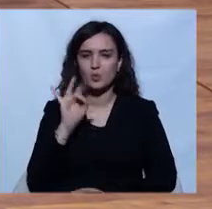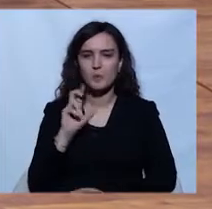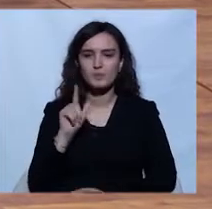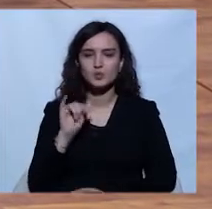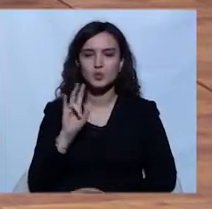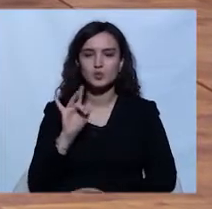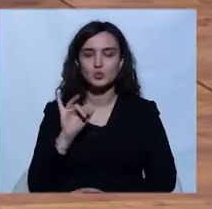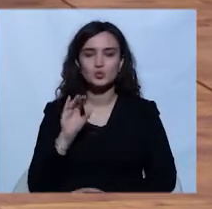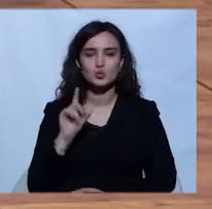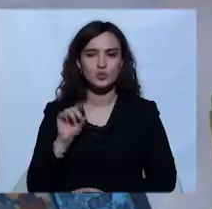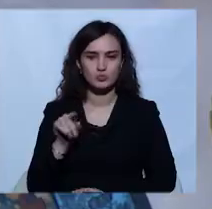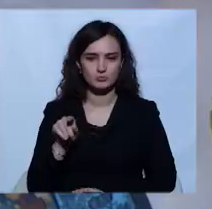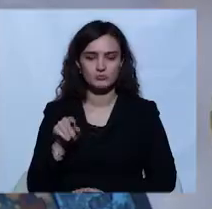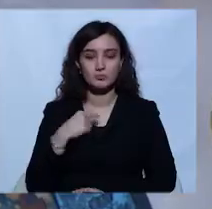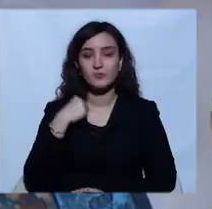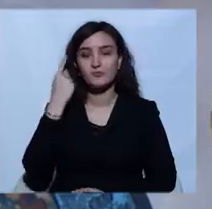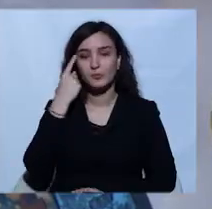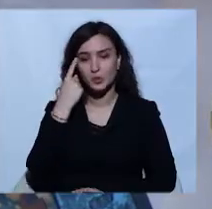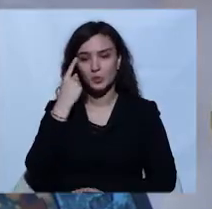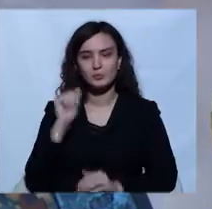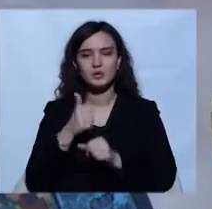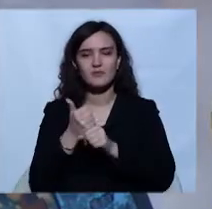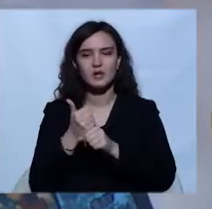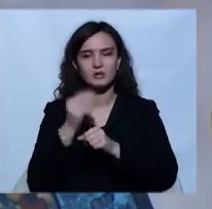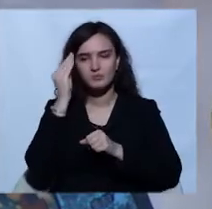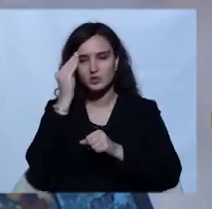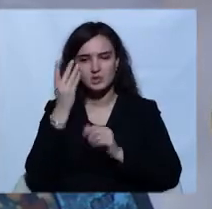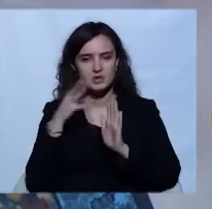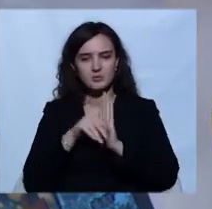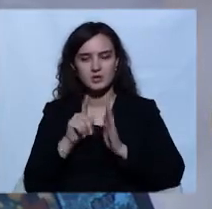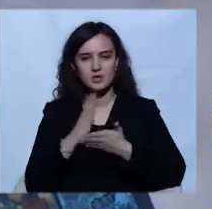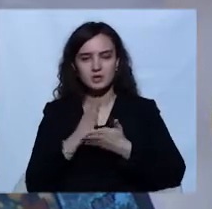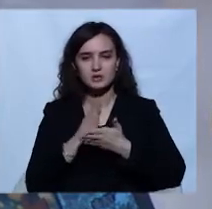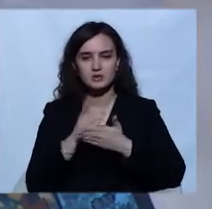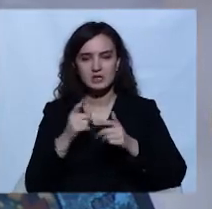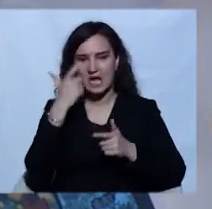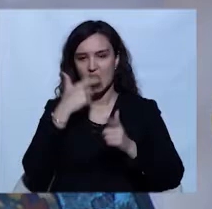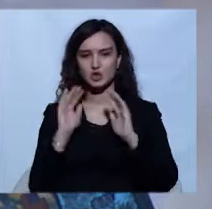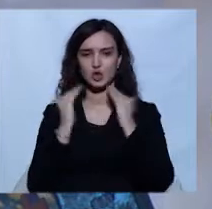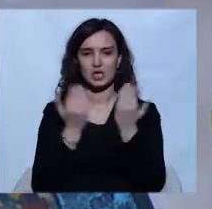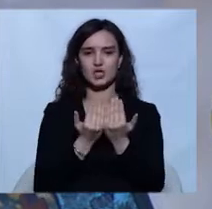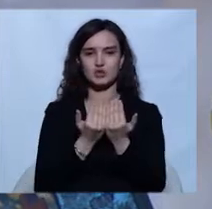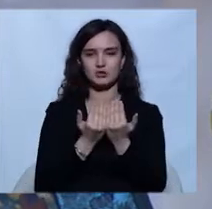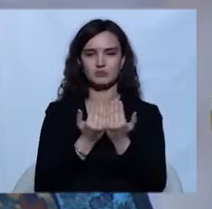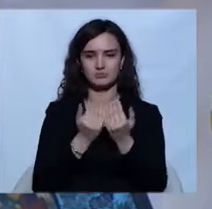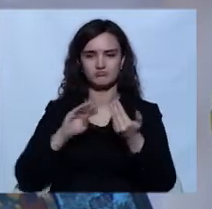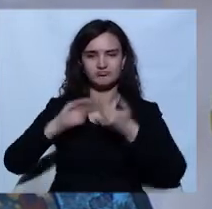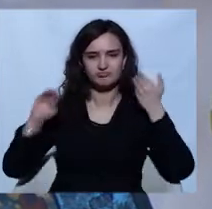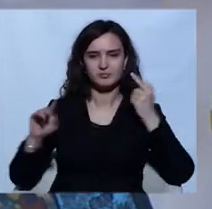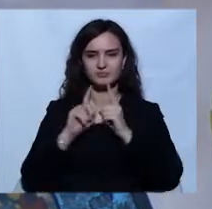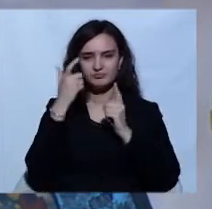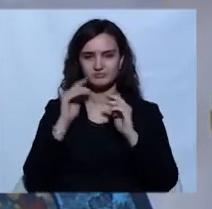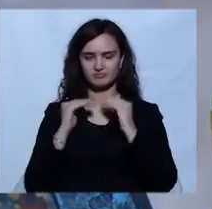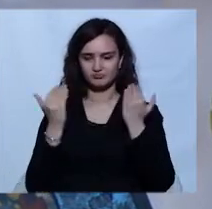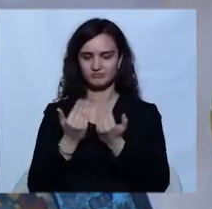at all. I think one of the main themes of the book is the isolation aspect, which I think has relevance